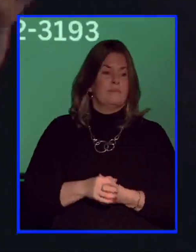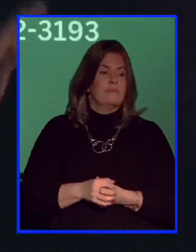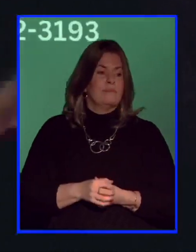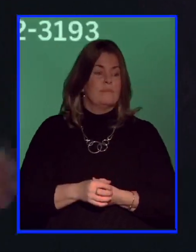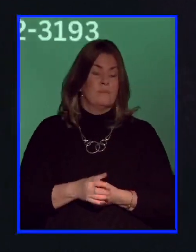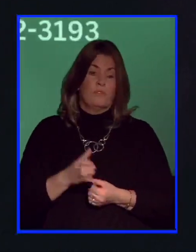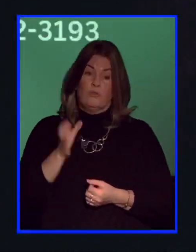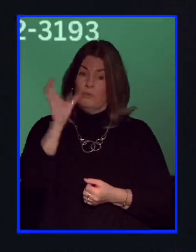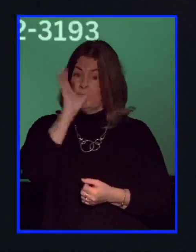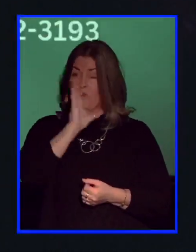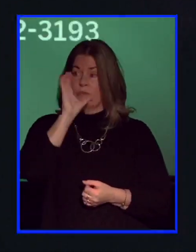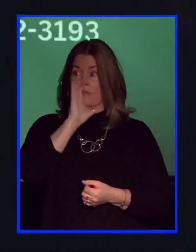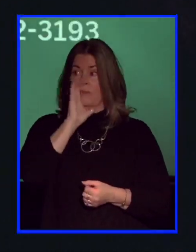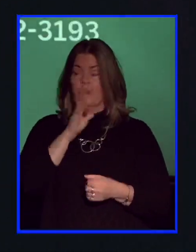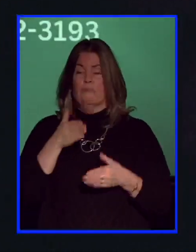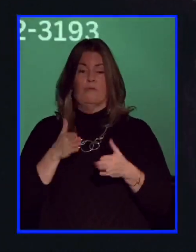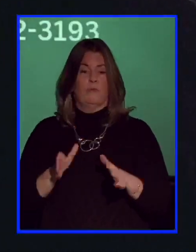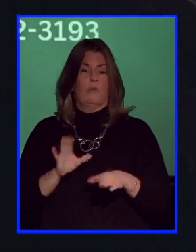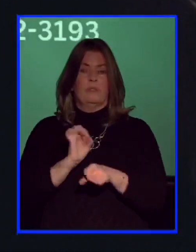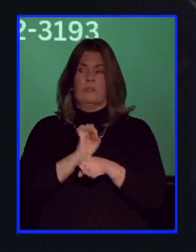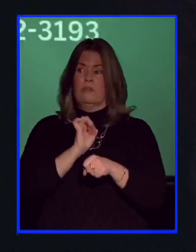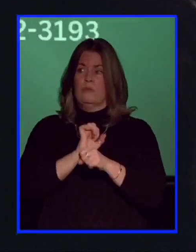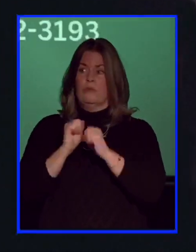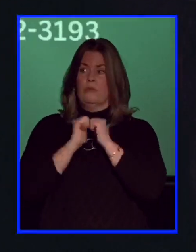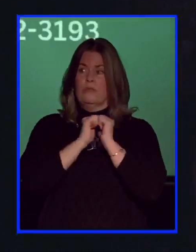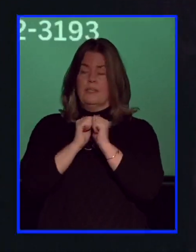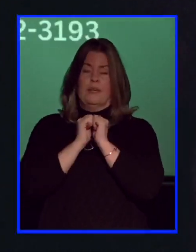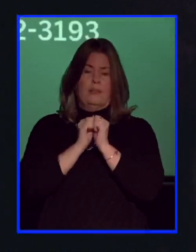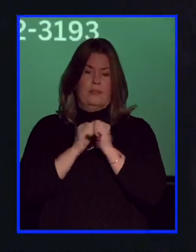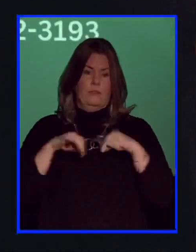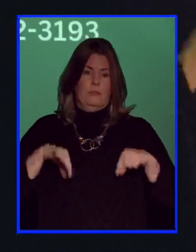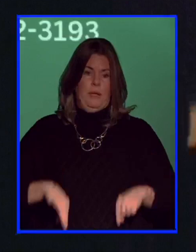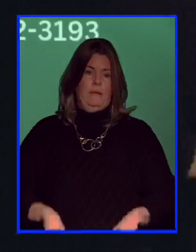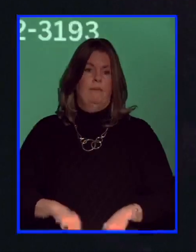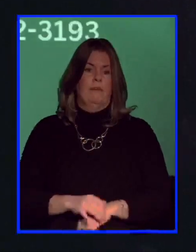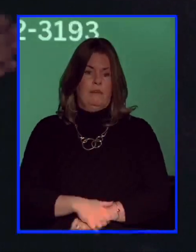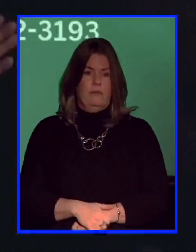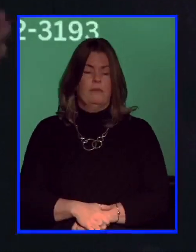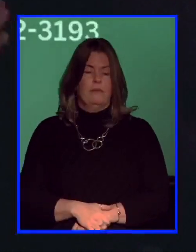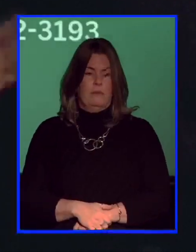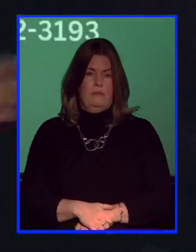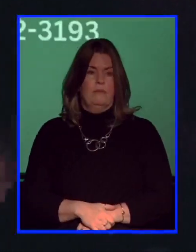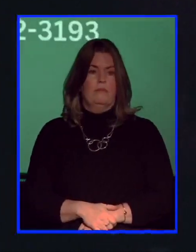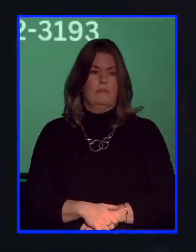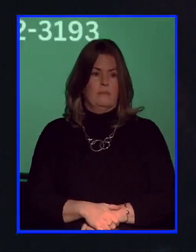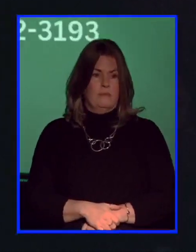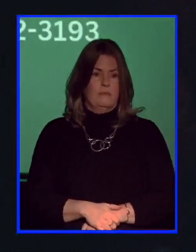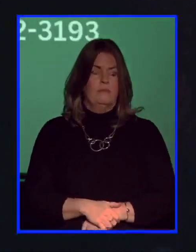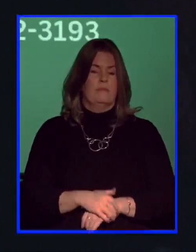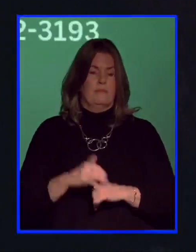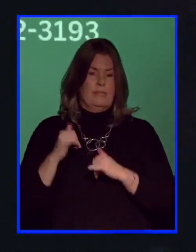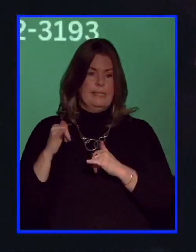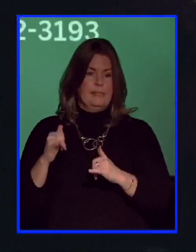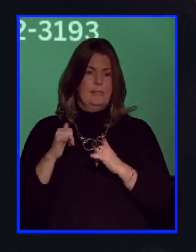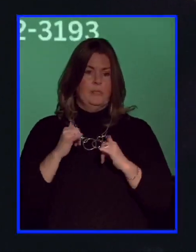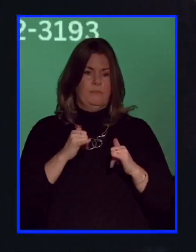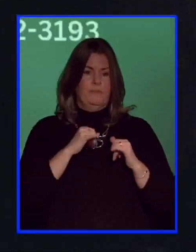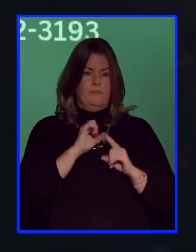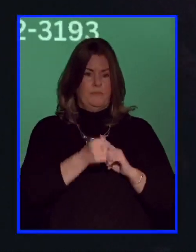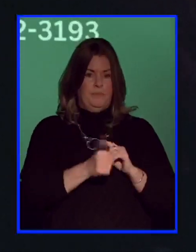we're looking for ways where we can work together to the benefit of our similar